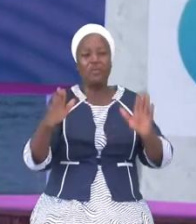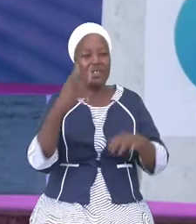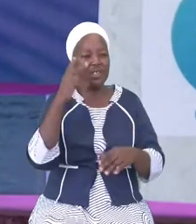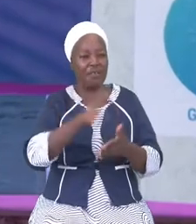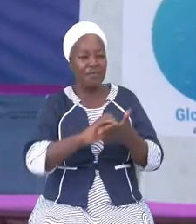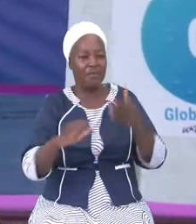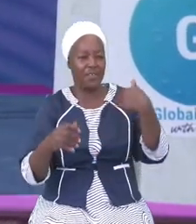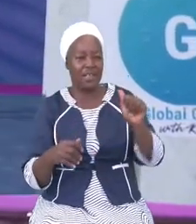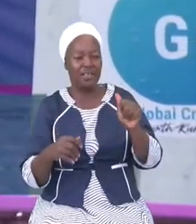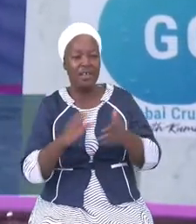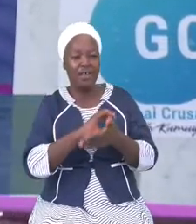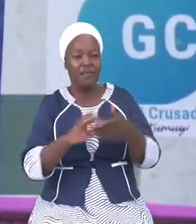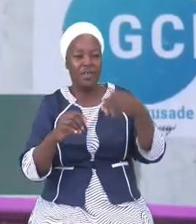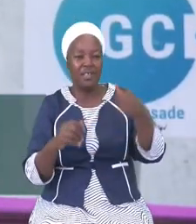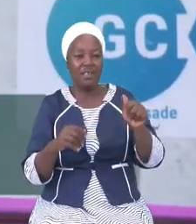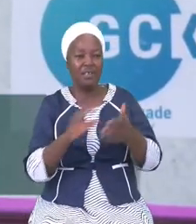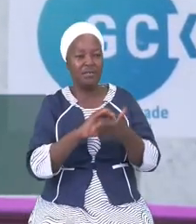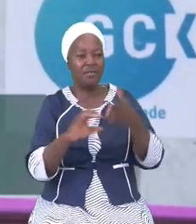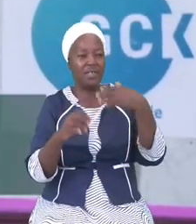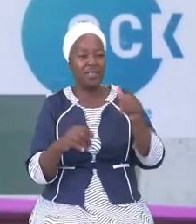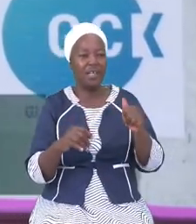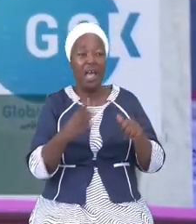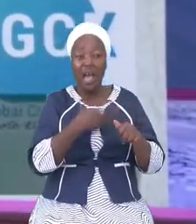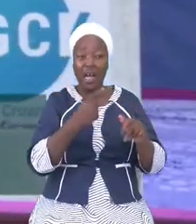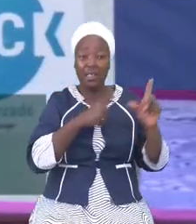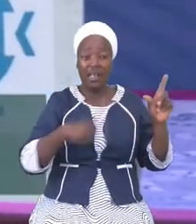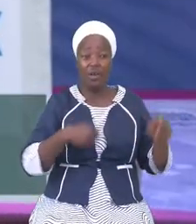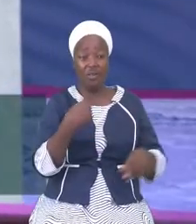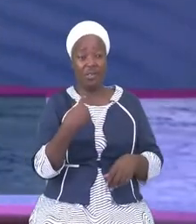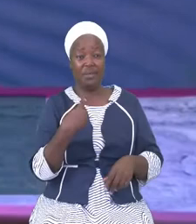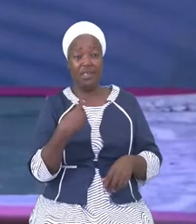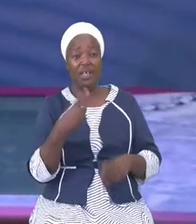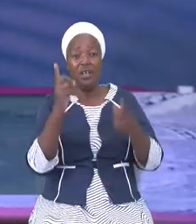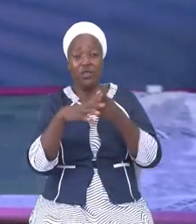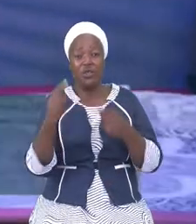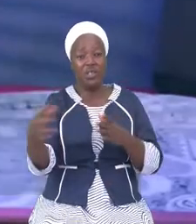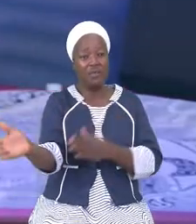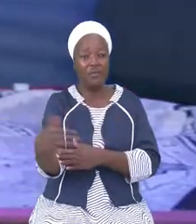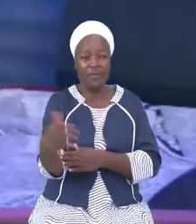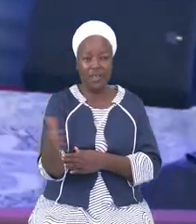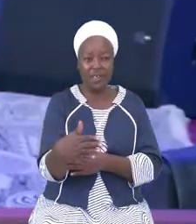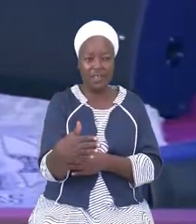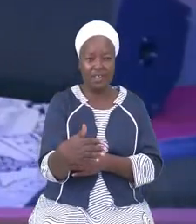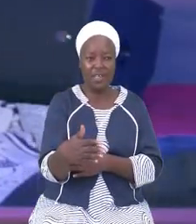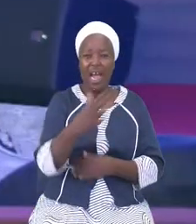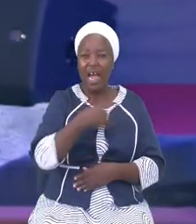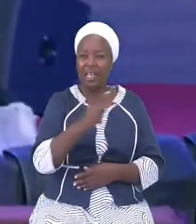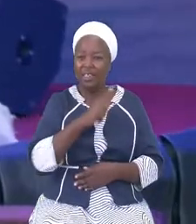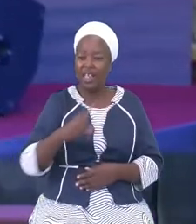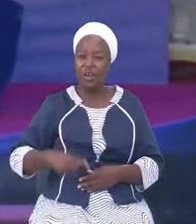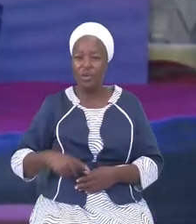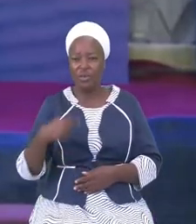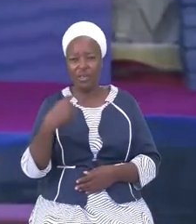verse 10. In verse 10, and the Lord spake unto the fish. And the Lord